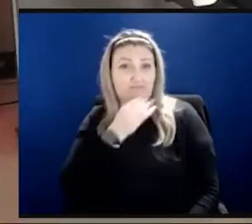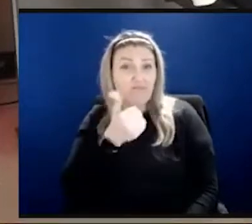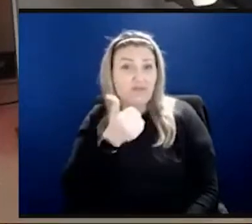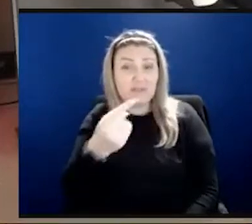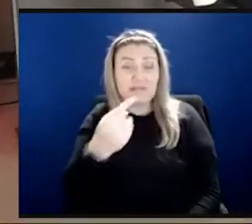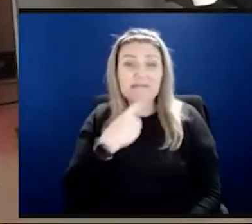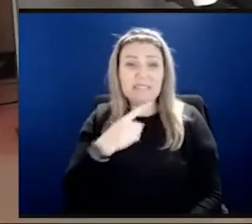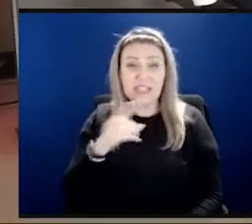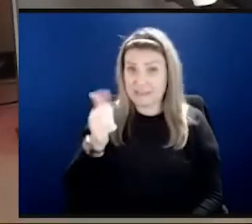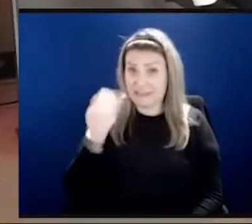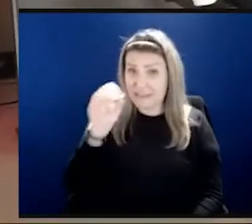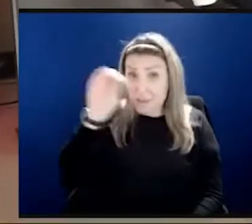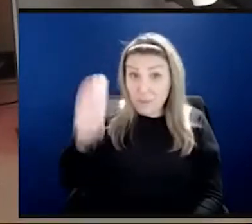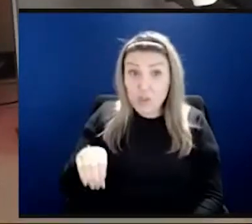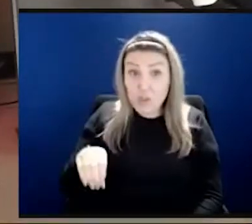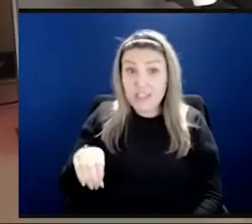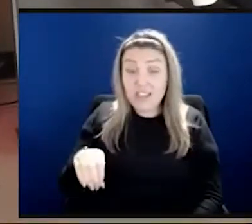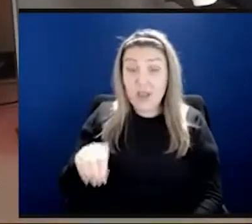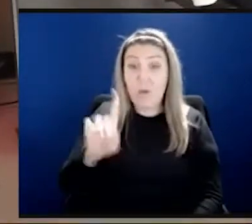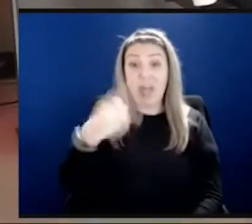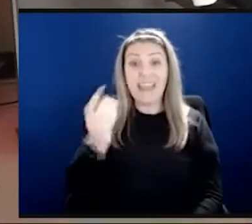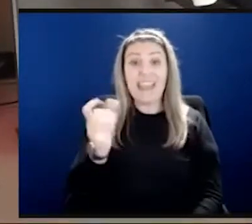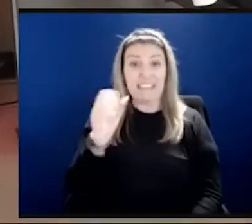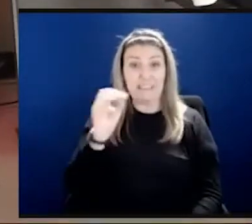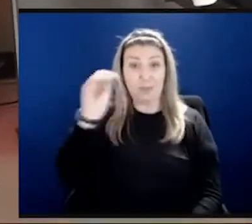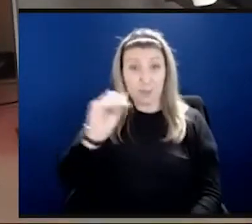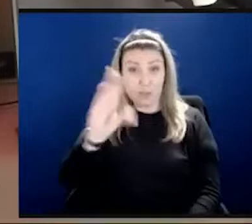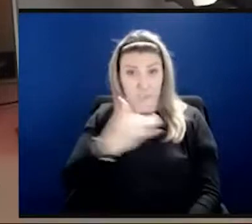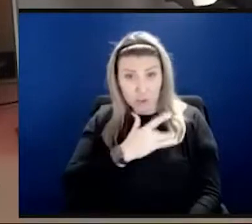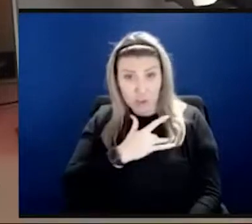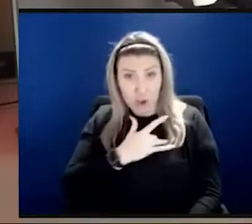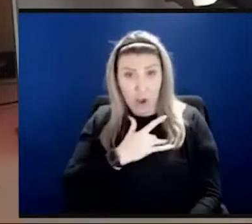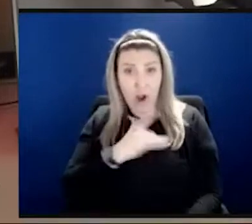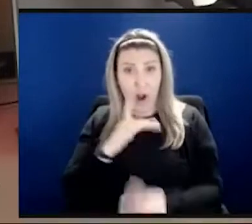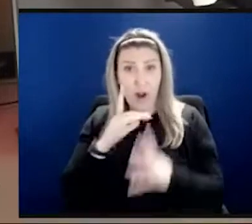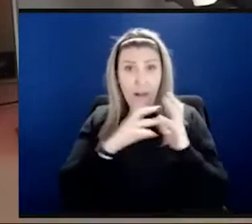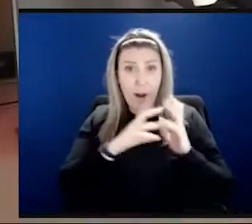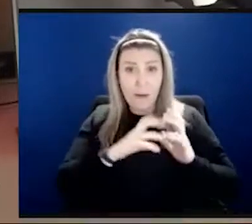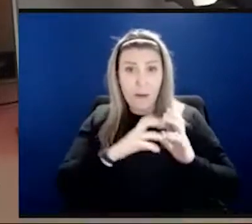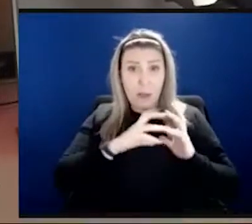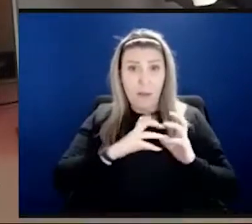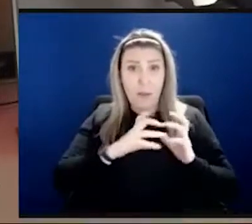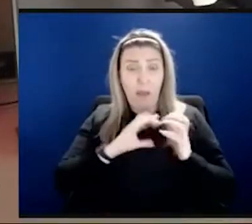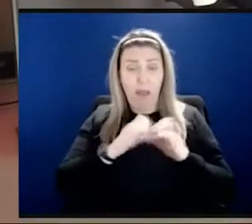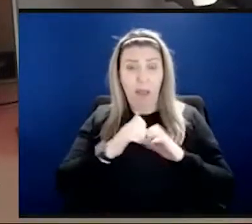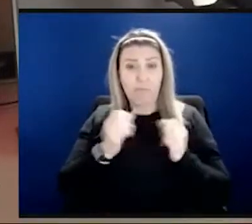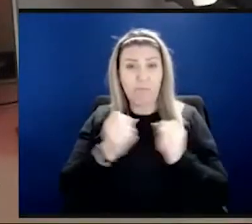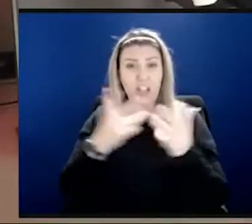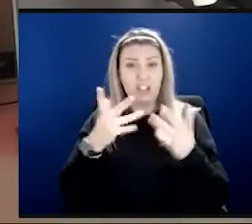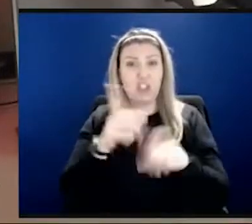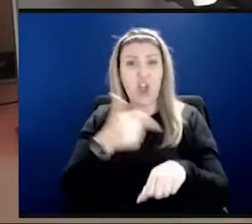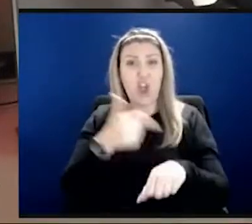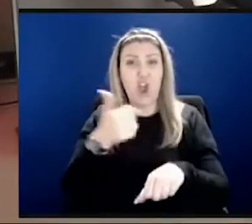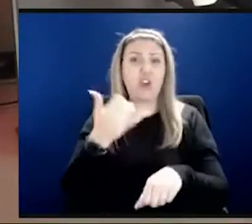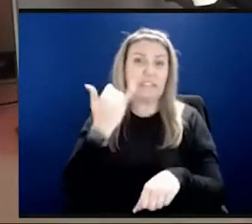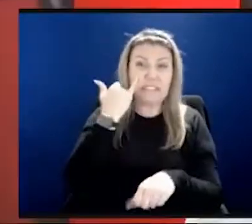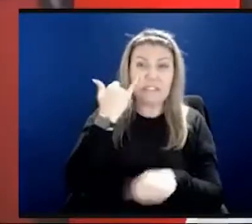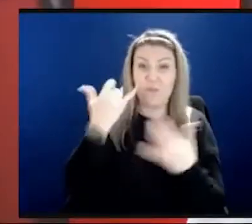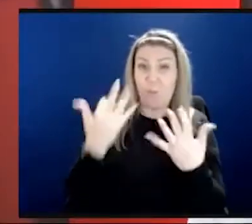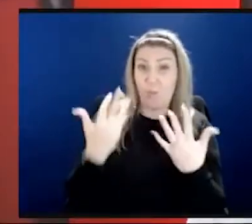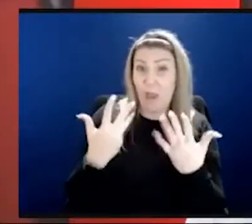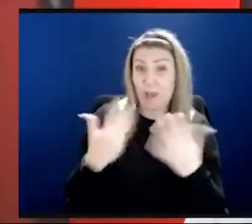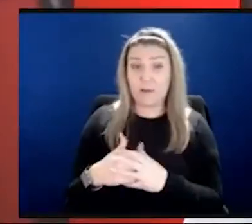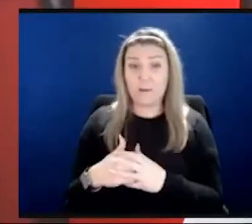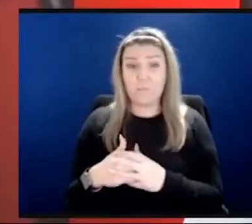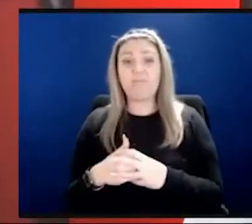10%. Only 10% of his heart was working. How much longer did he have to live if he had waited any longer? He was pretty sick when he